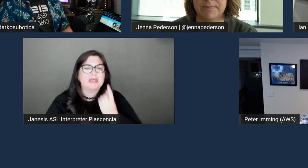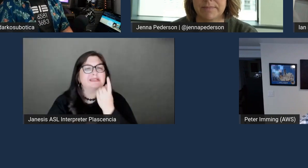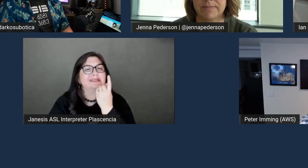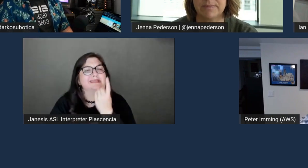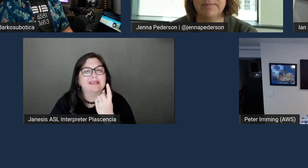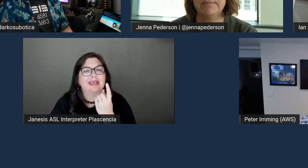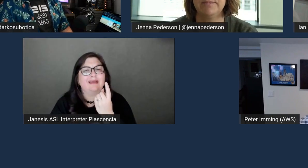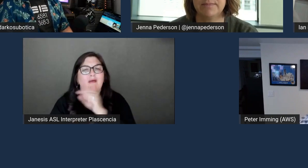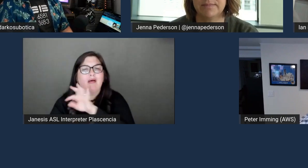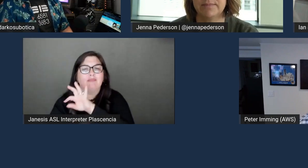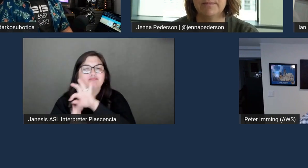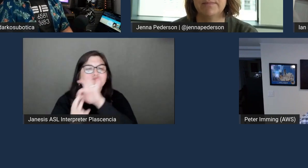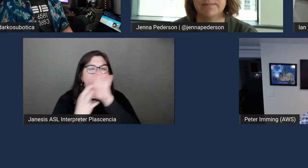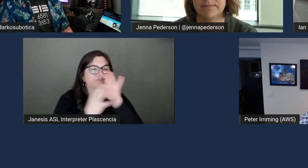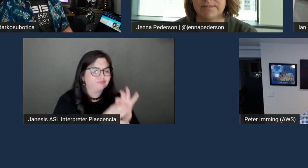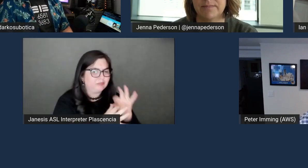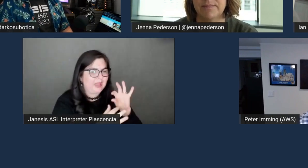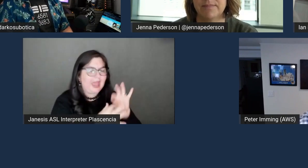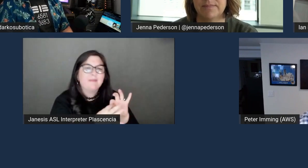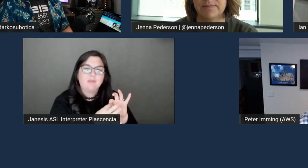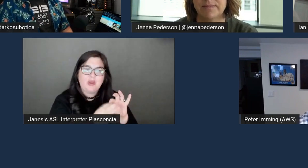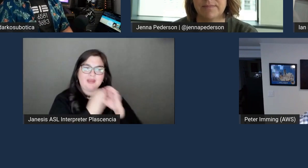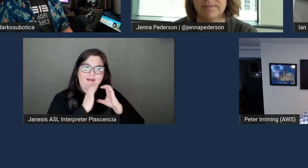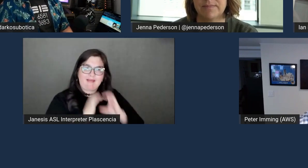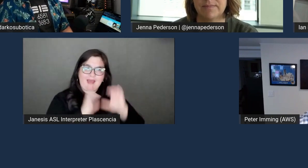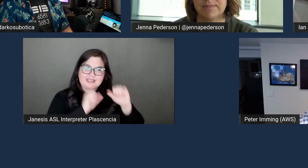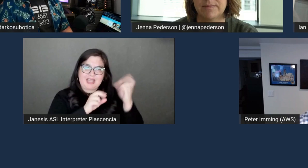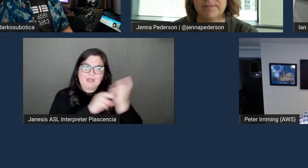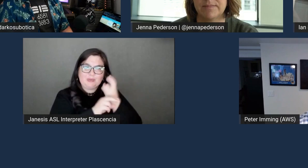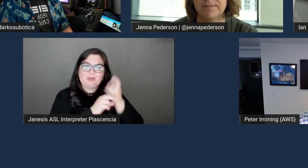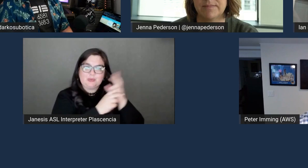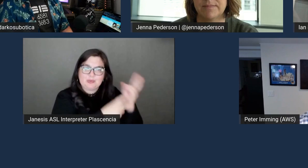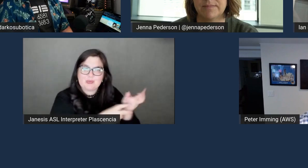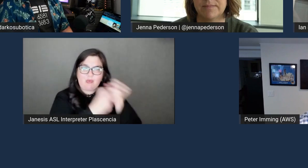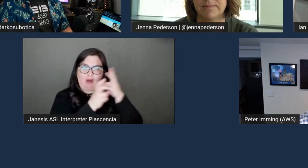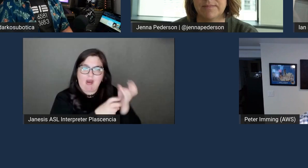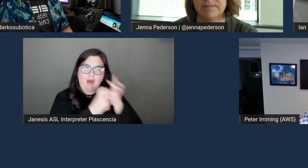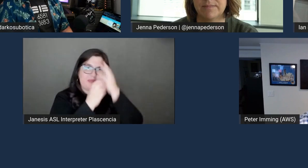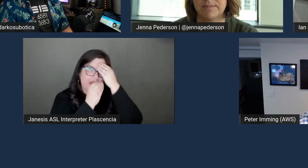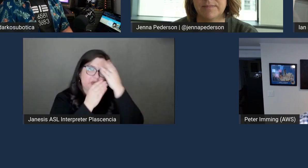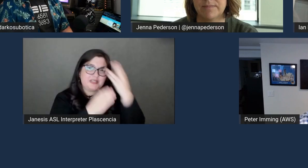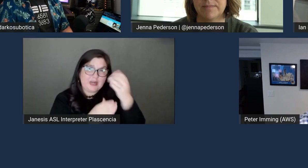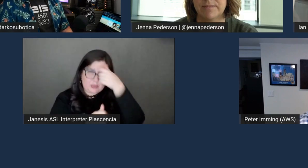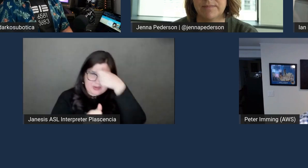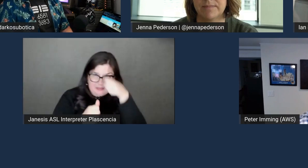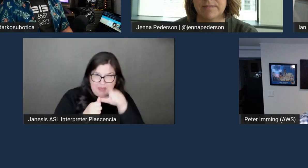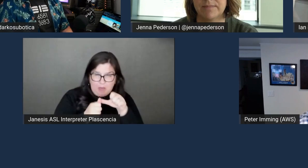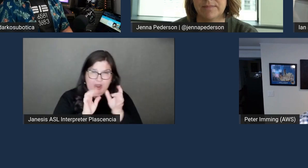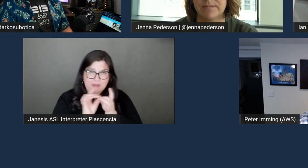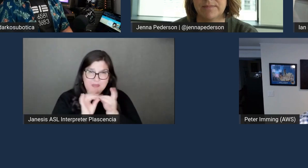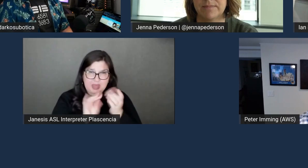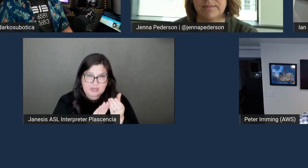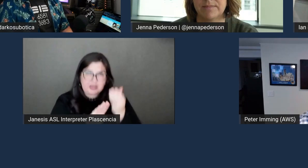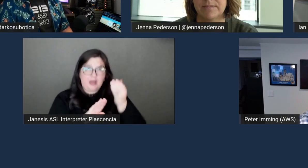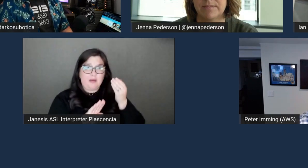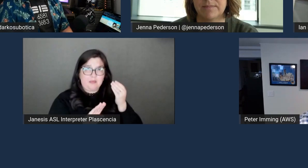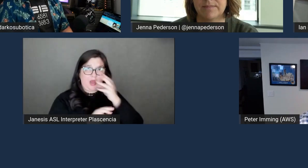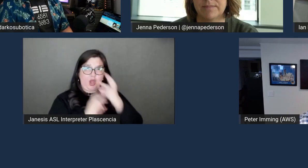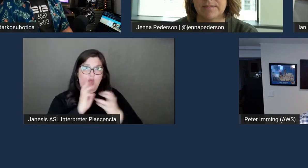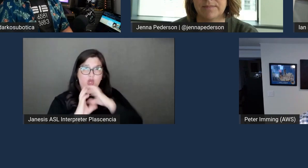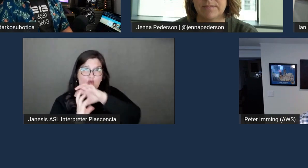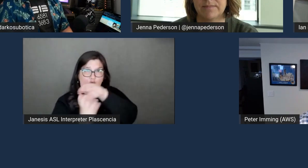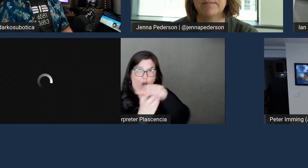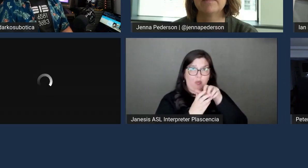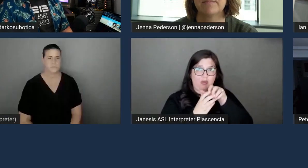their clients can use to upload data optimally. So I kind of mentioned that a bit before about having, globally dispersed customers